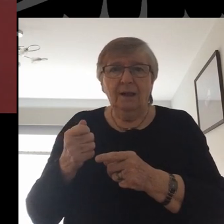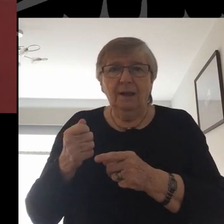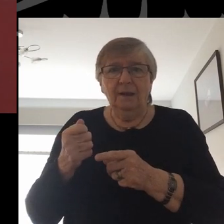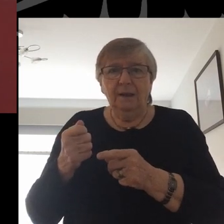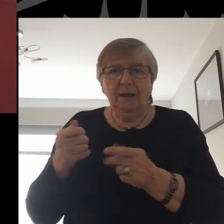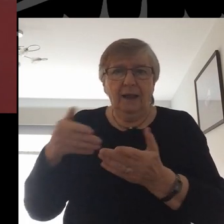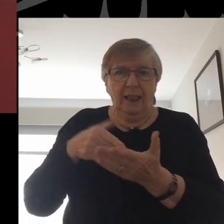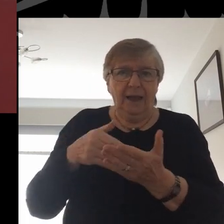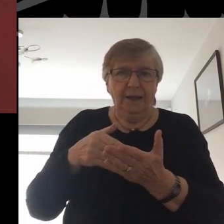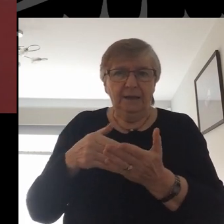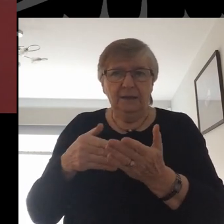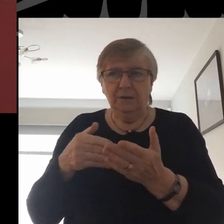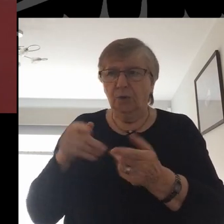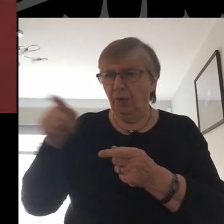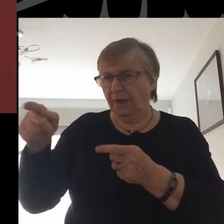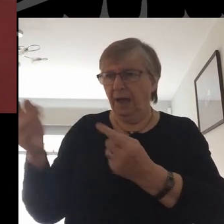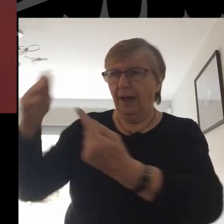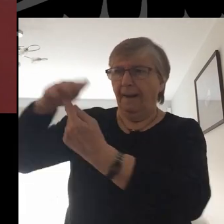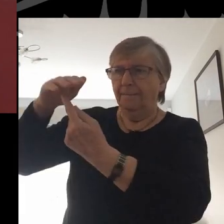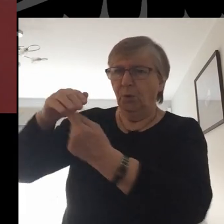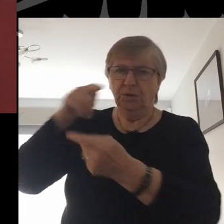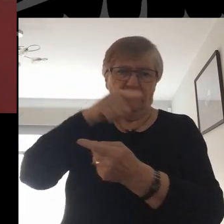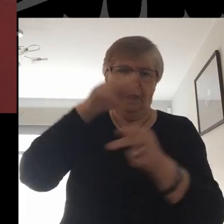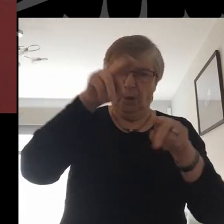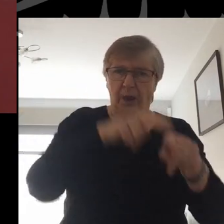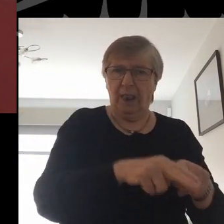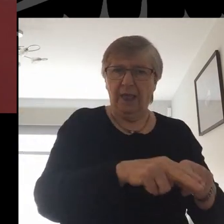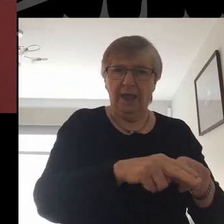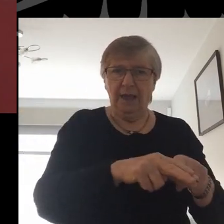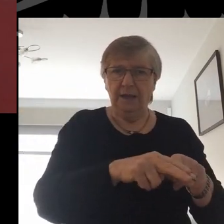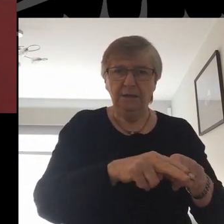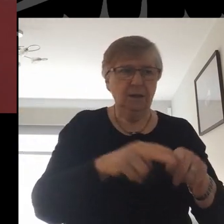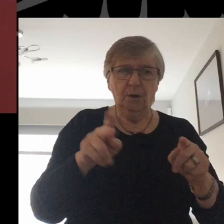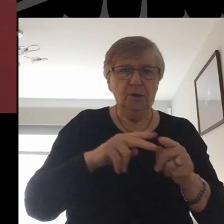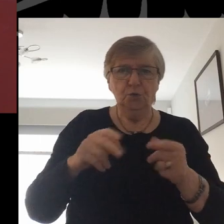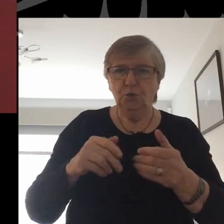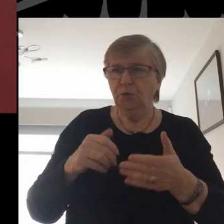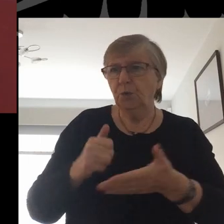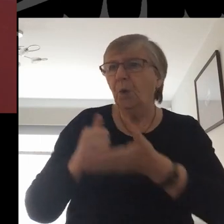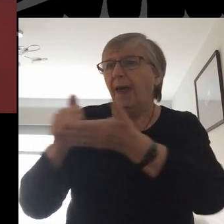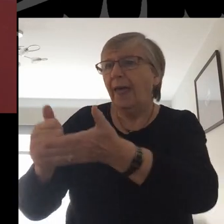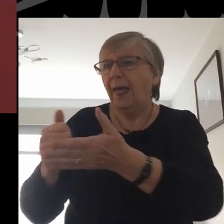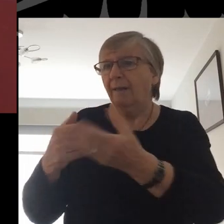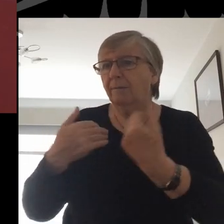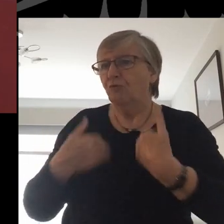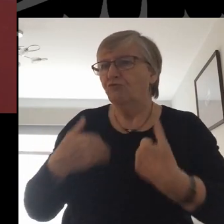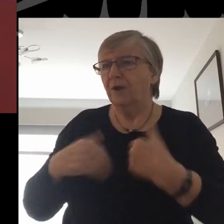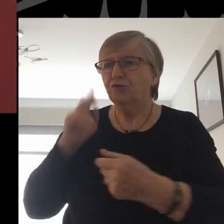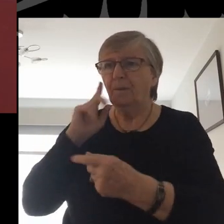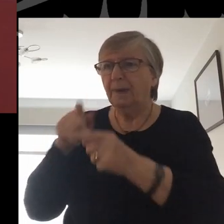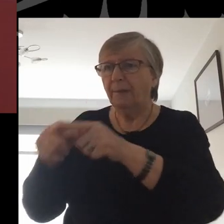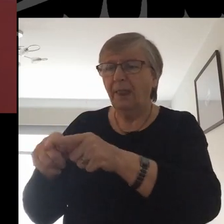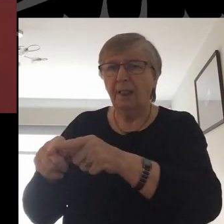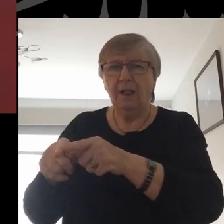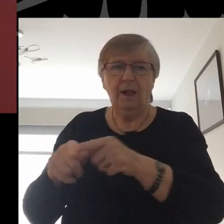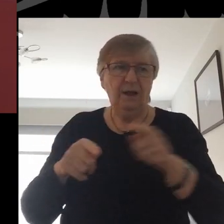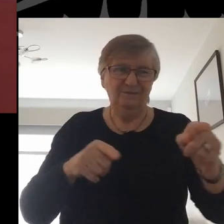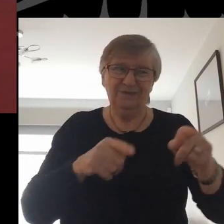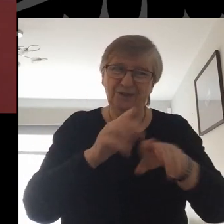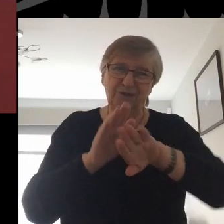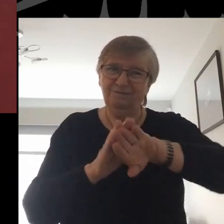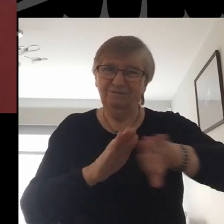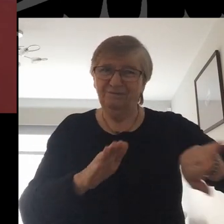more or less important. We don't curry to give favor to the wealthy or people who have got status. We